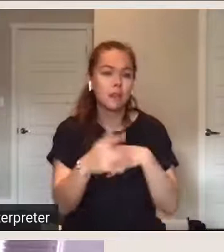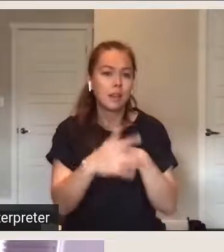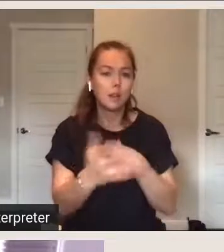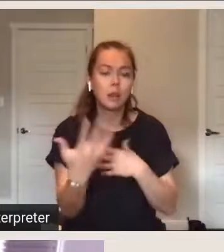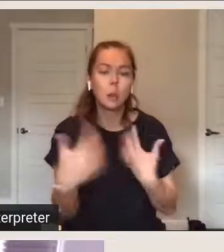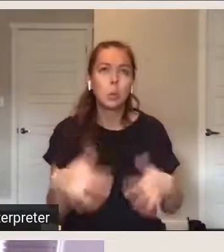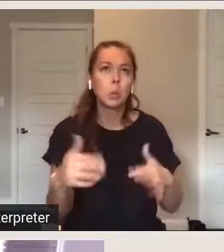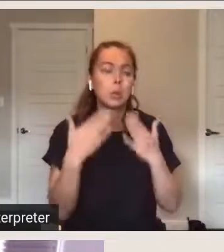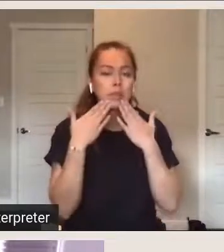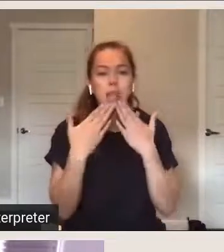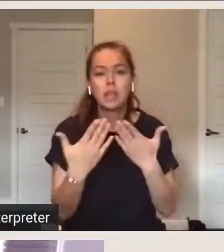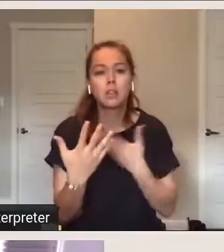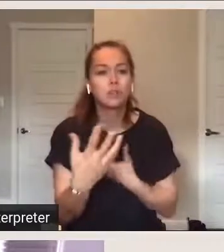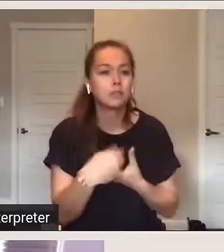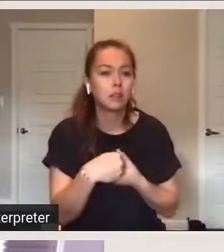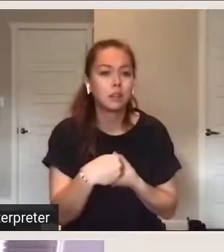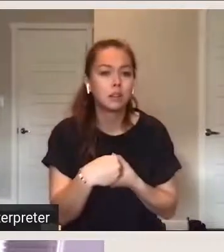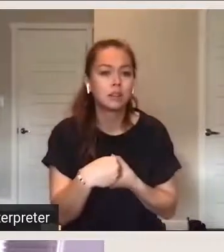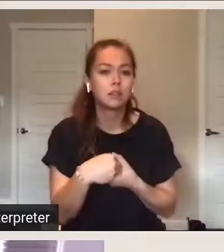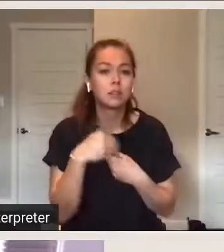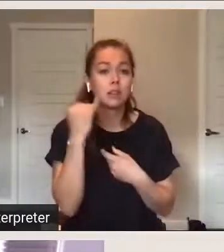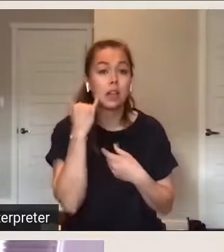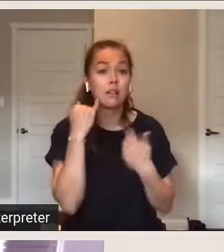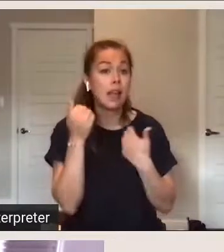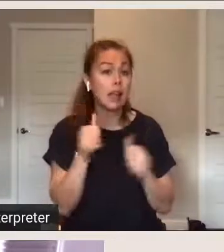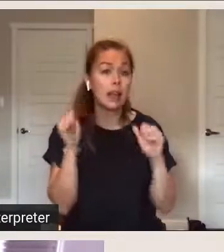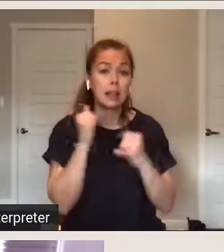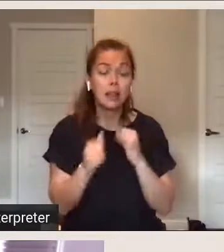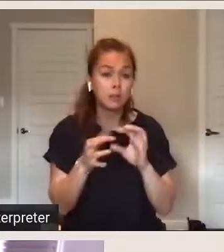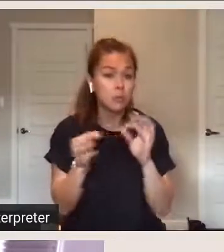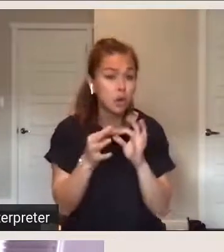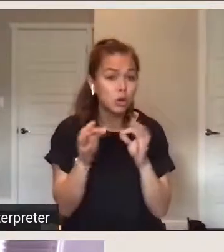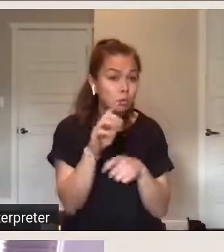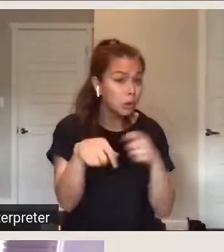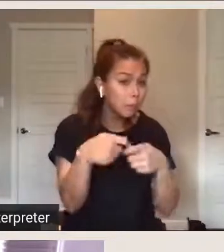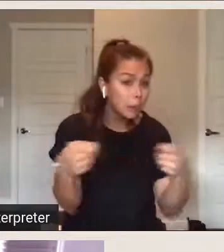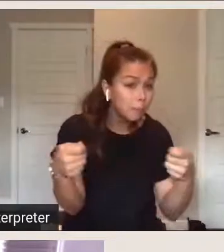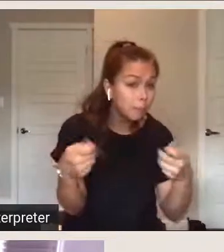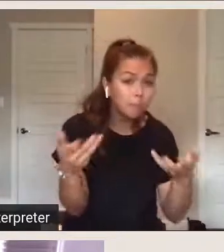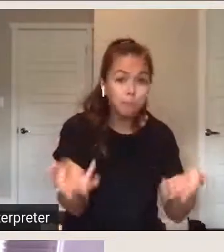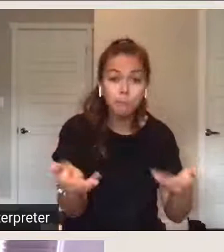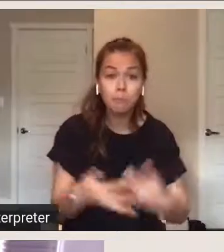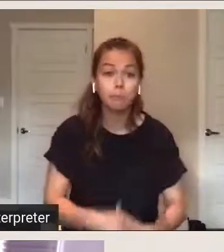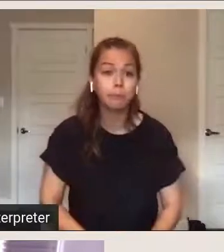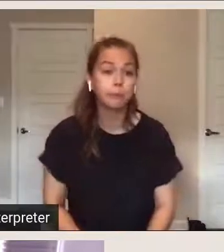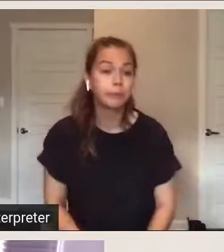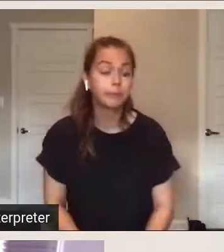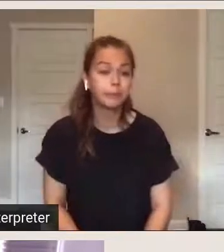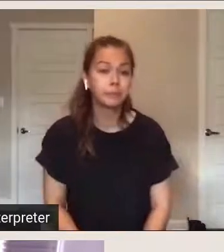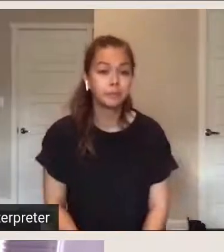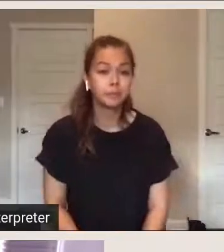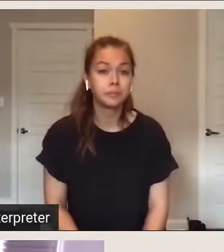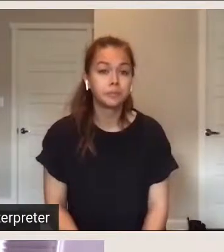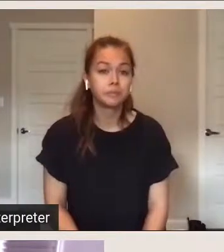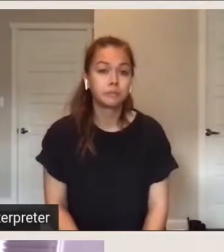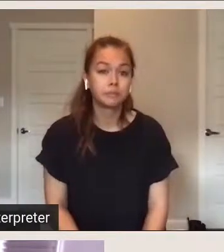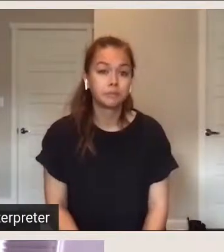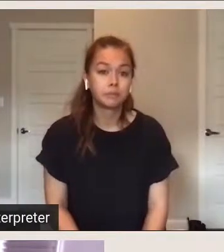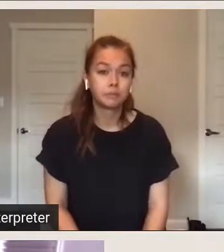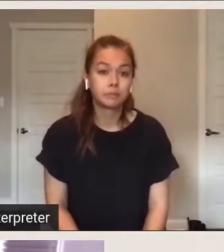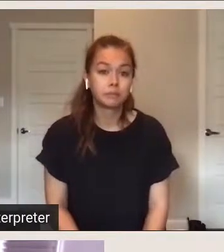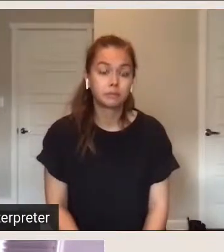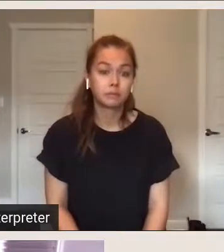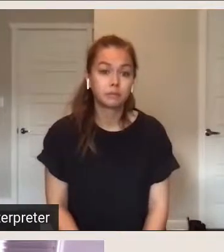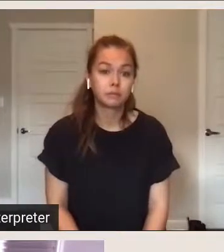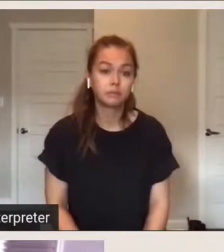wraps up our session, but if there's any last words you want to say, feel free to do so now. We